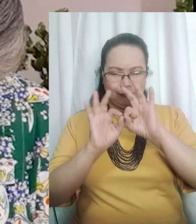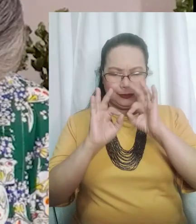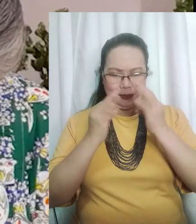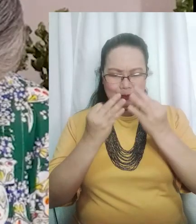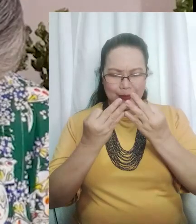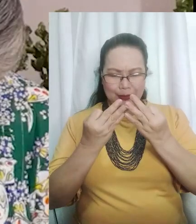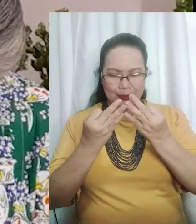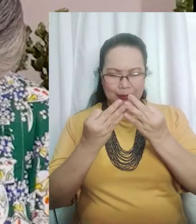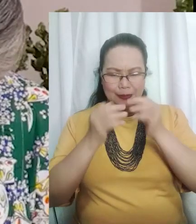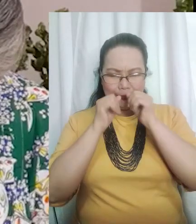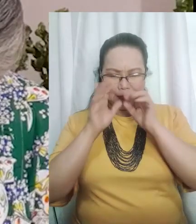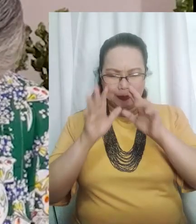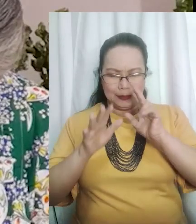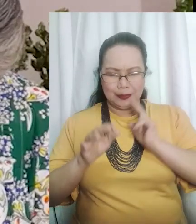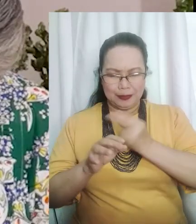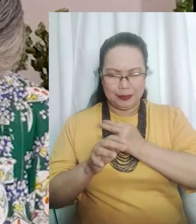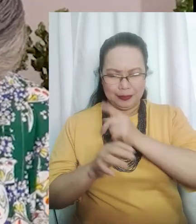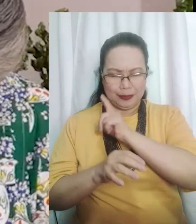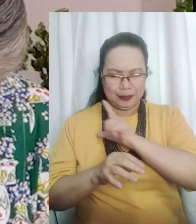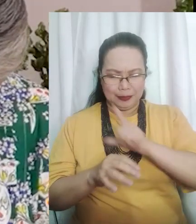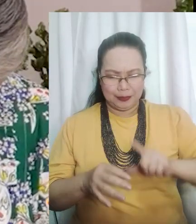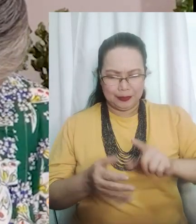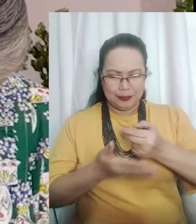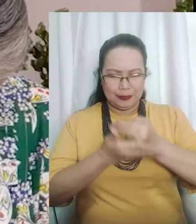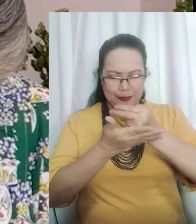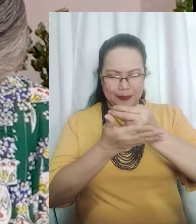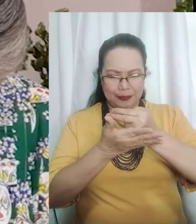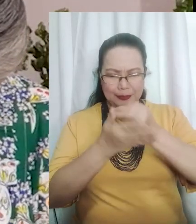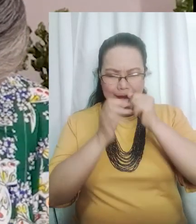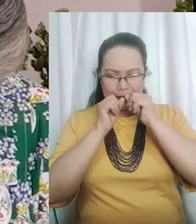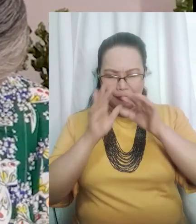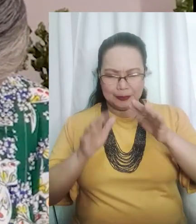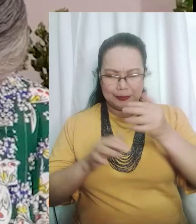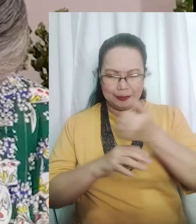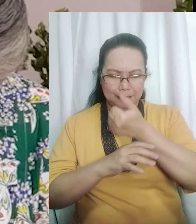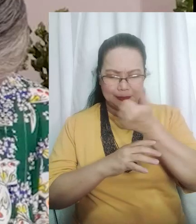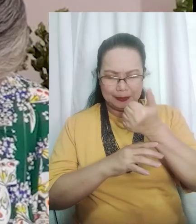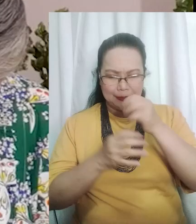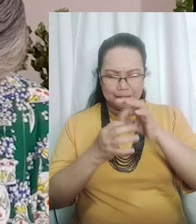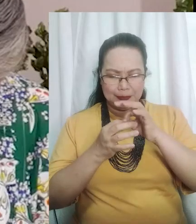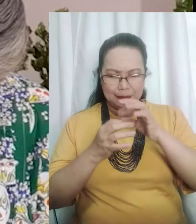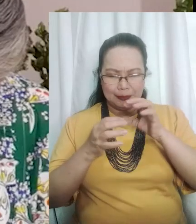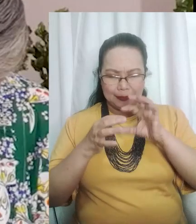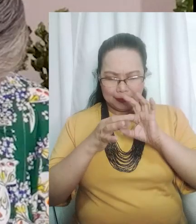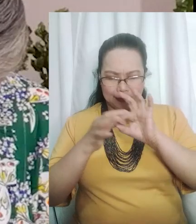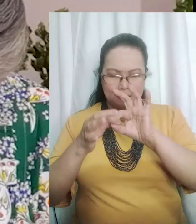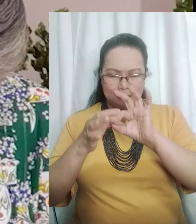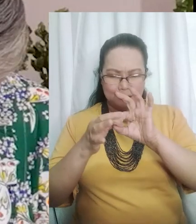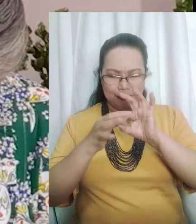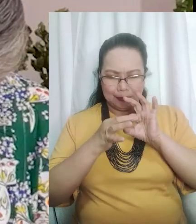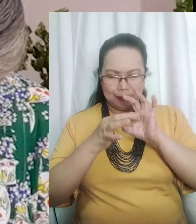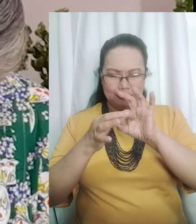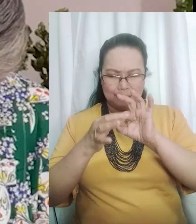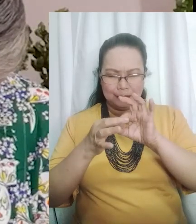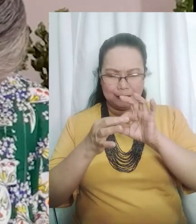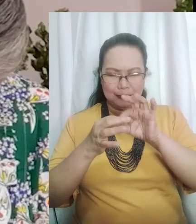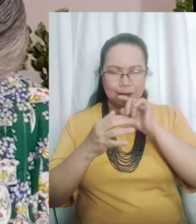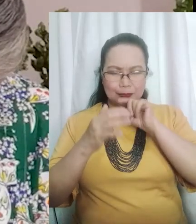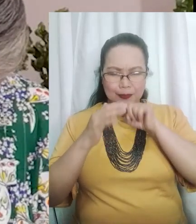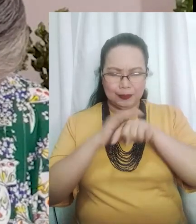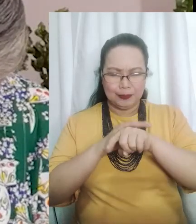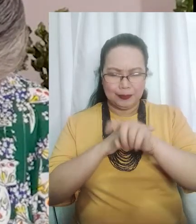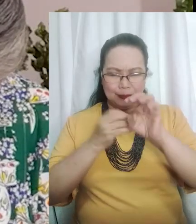families. Bless us, Lord, and help us bless others as we stay connected and deeply